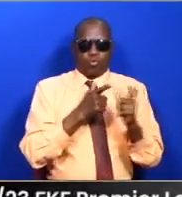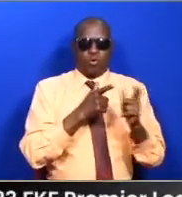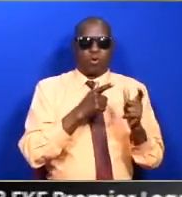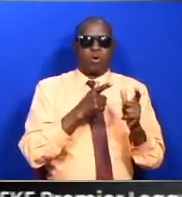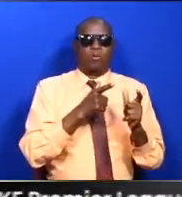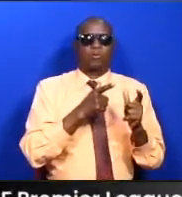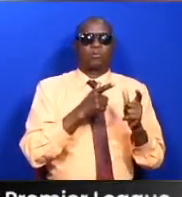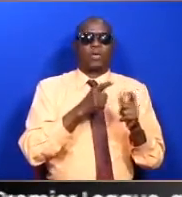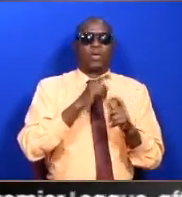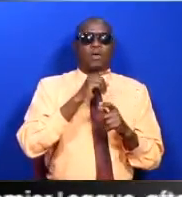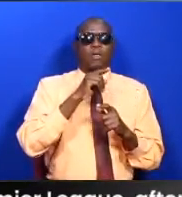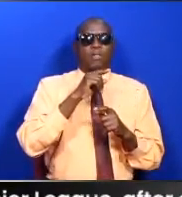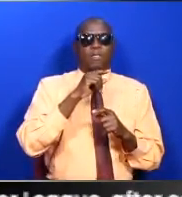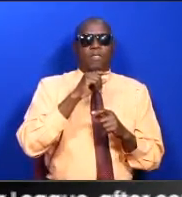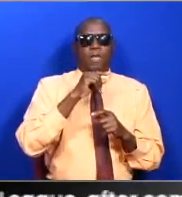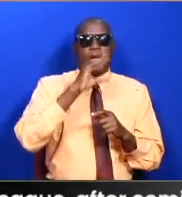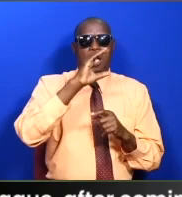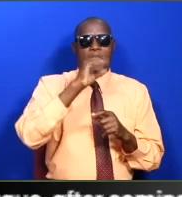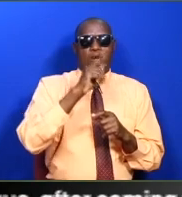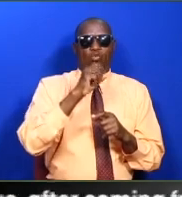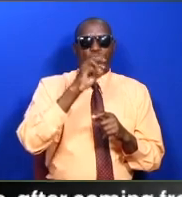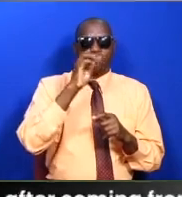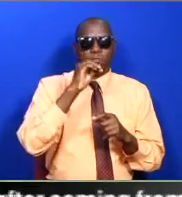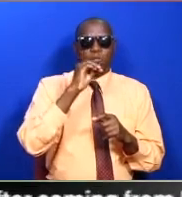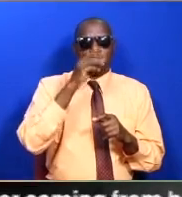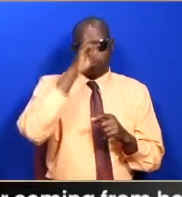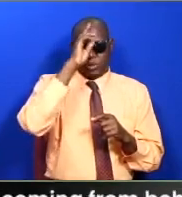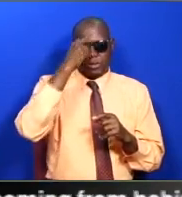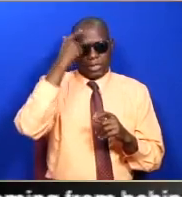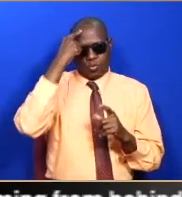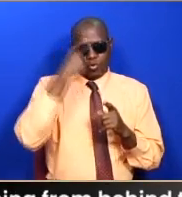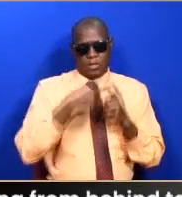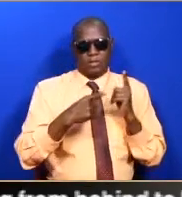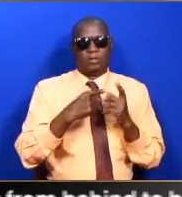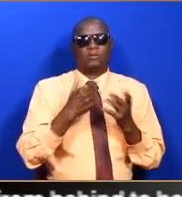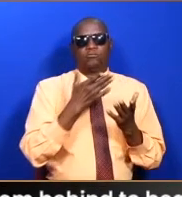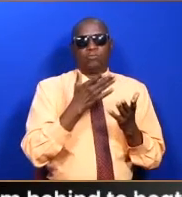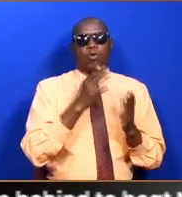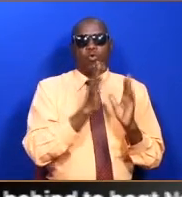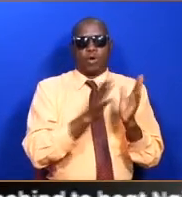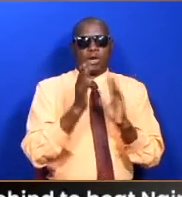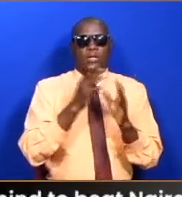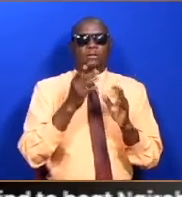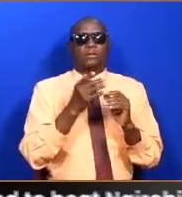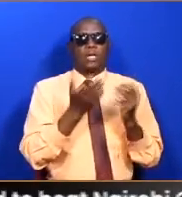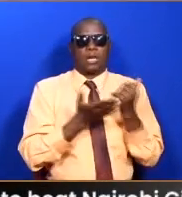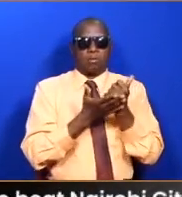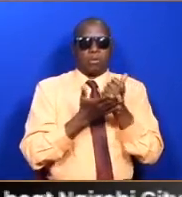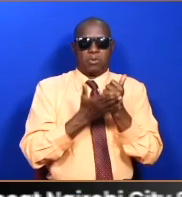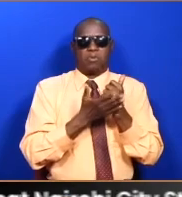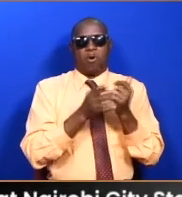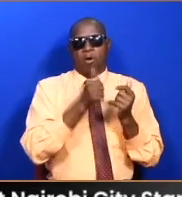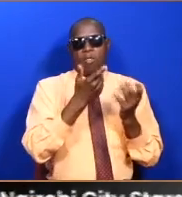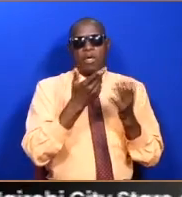police headquarters. According to human activists organizing rescue operations and evacuating, 217 others were wounded,